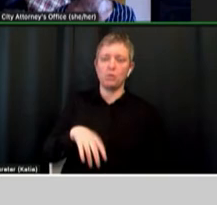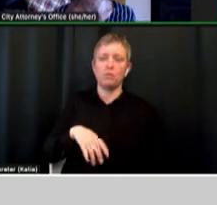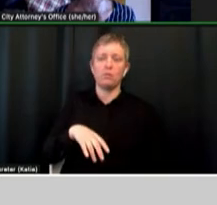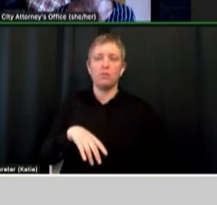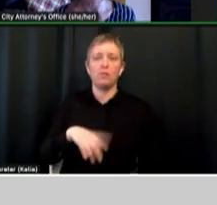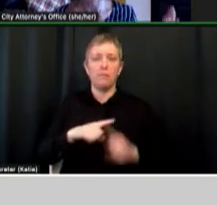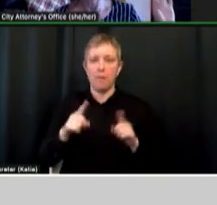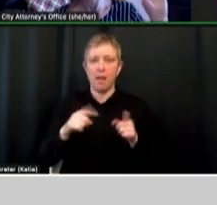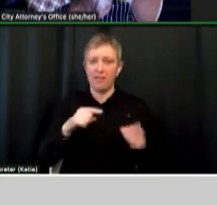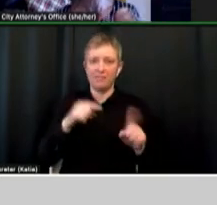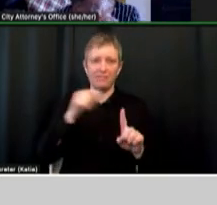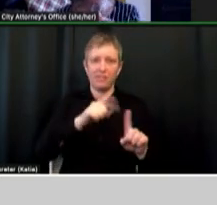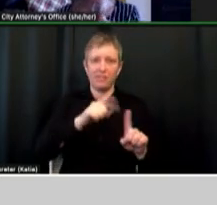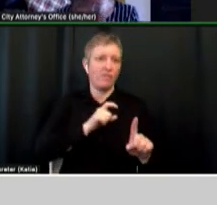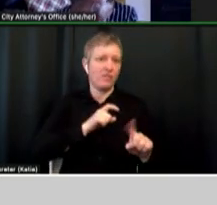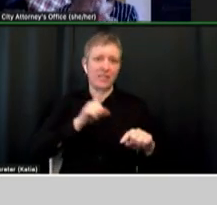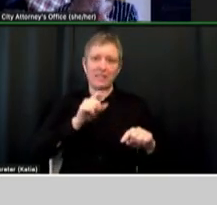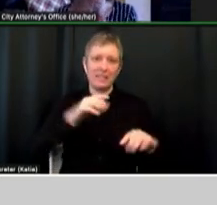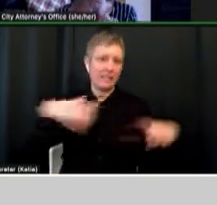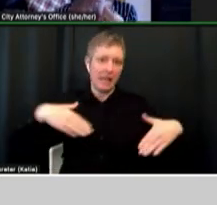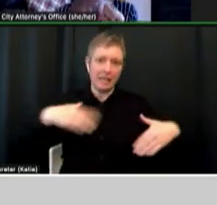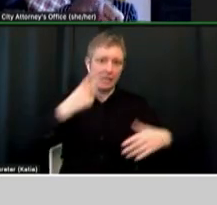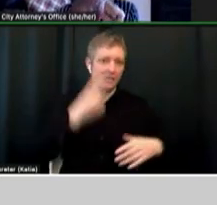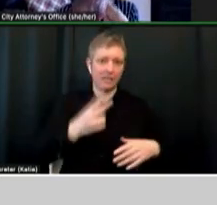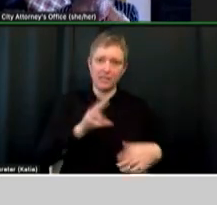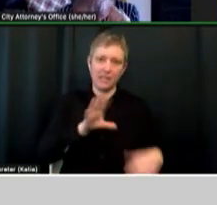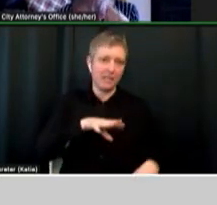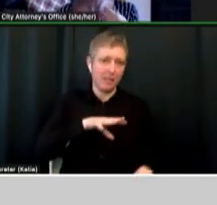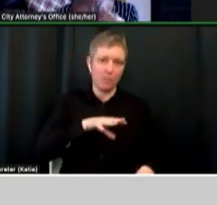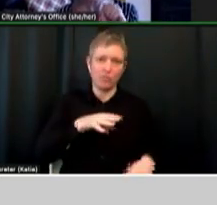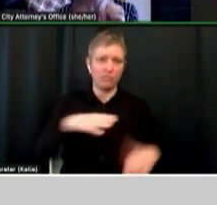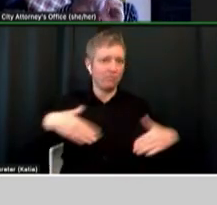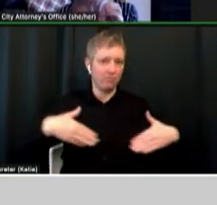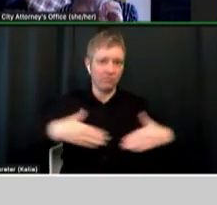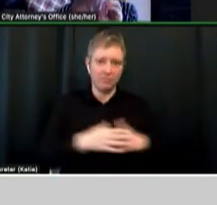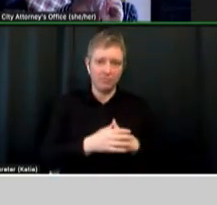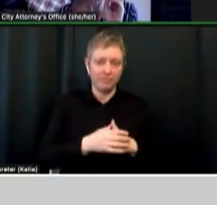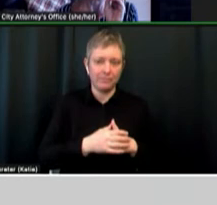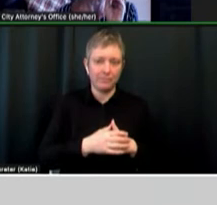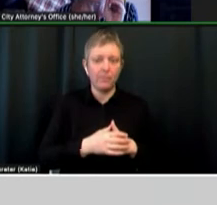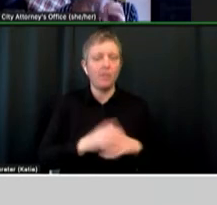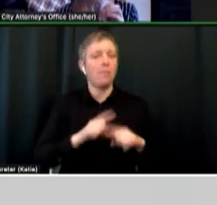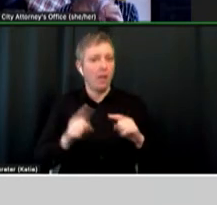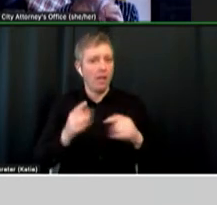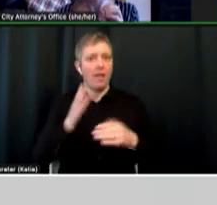camera footage. Once they've given that who, what, when, where, how